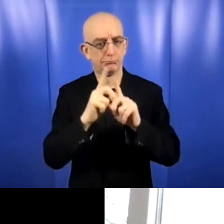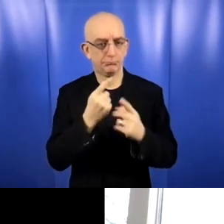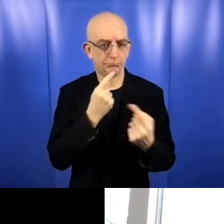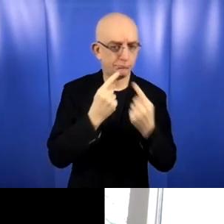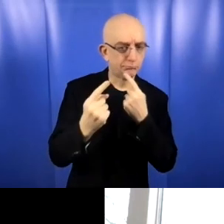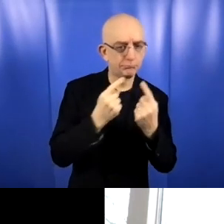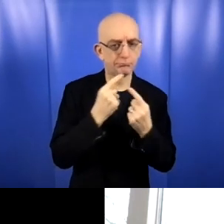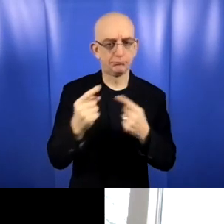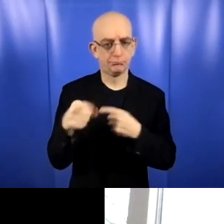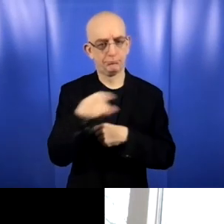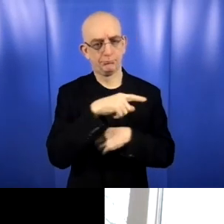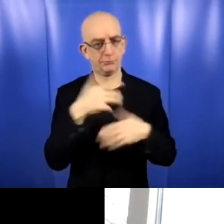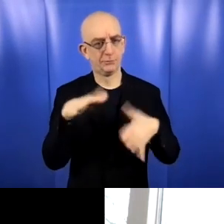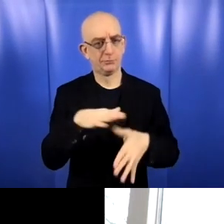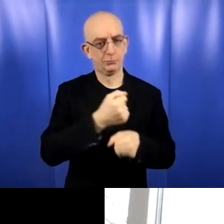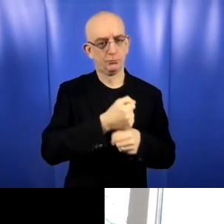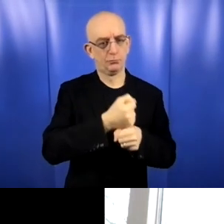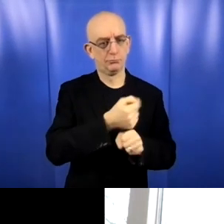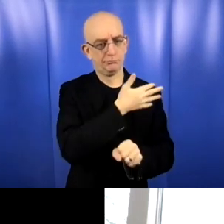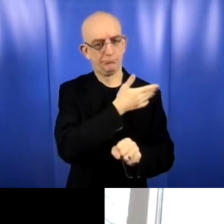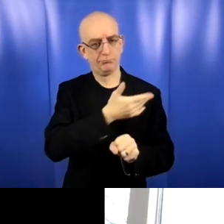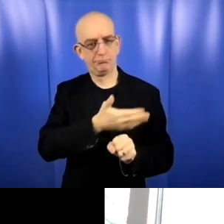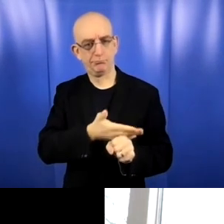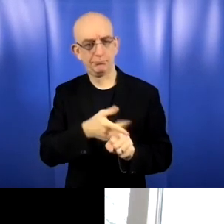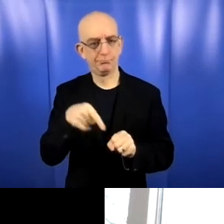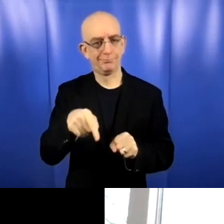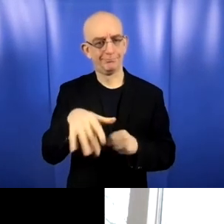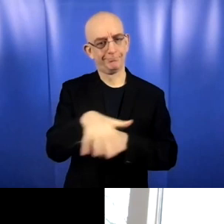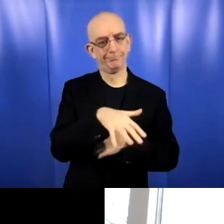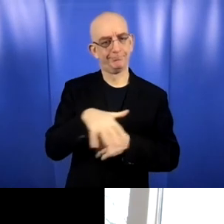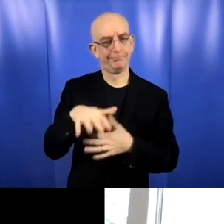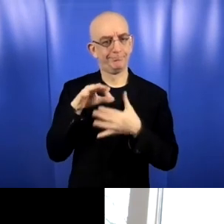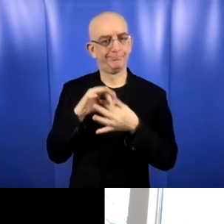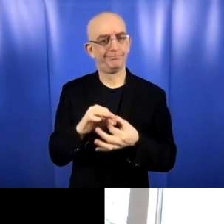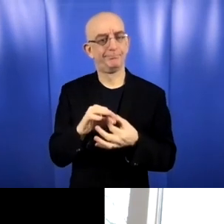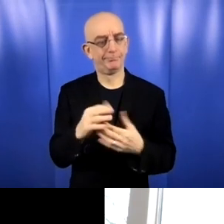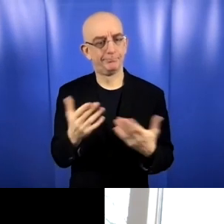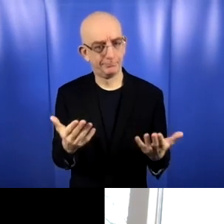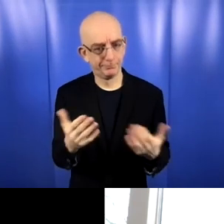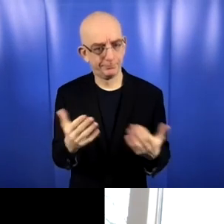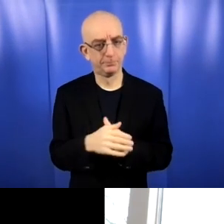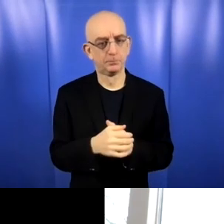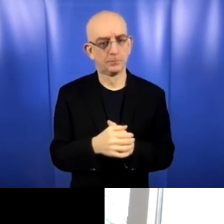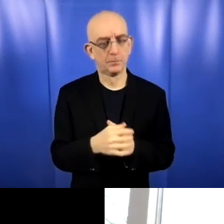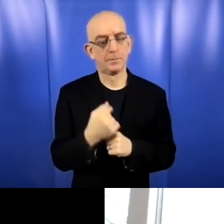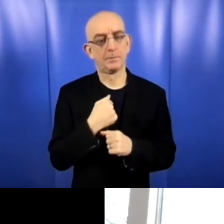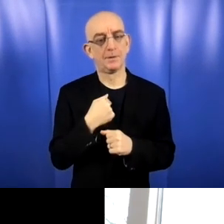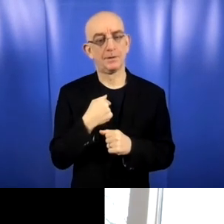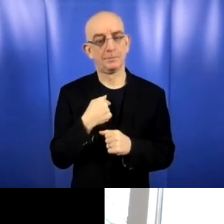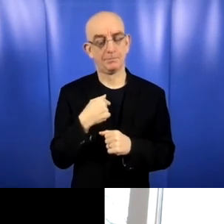One of the aims that I had when I became chair of the Global Academic Interdisciplinary